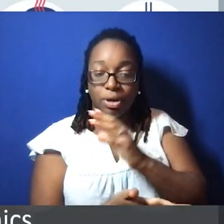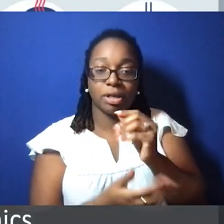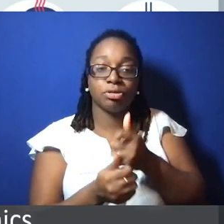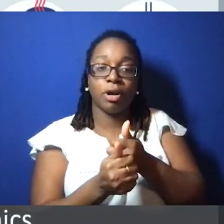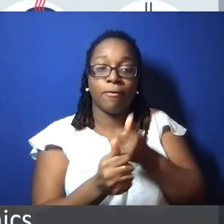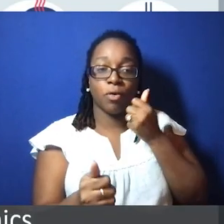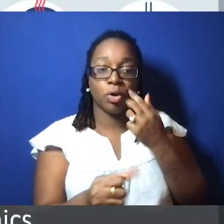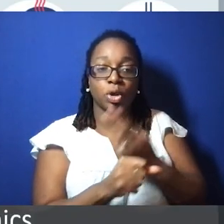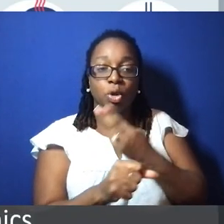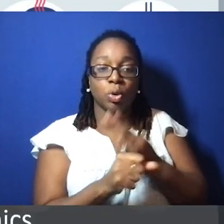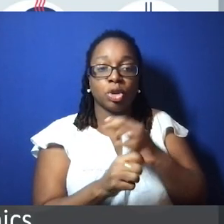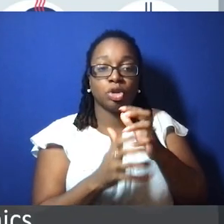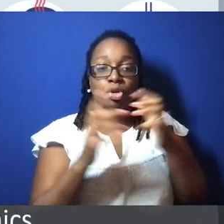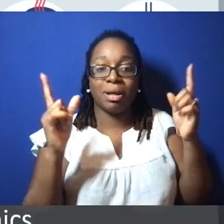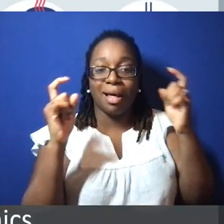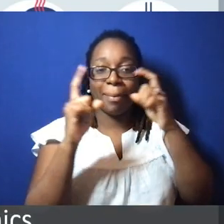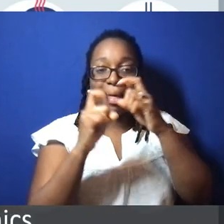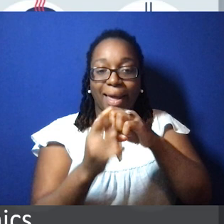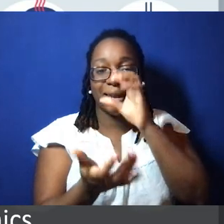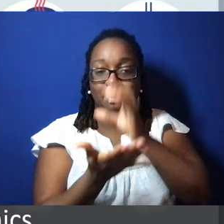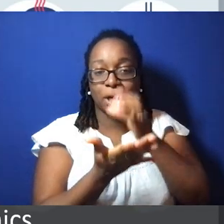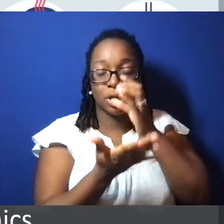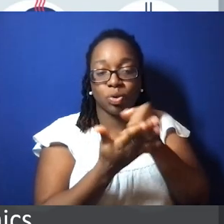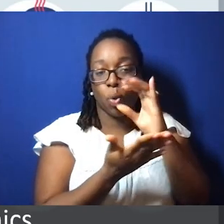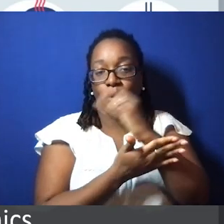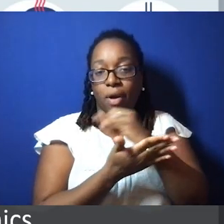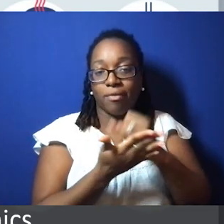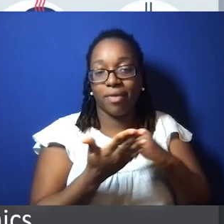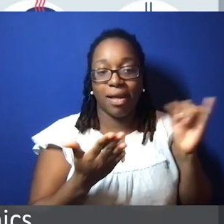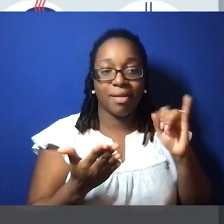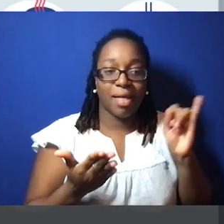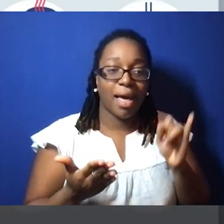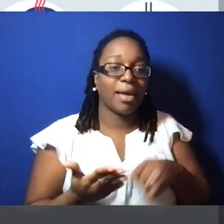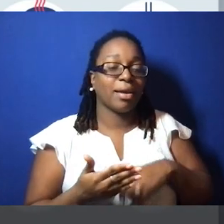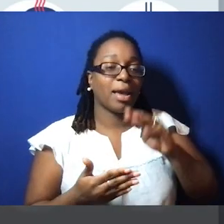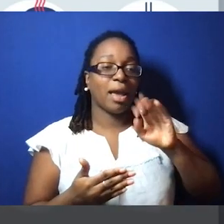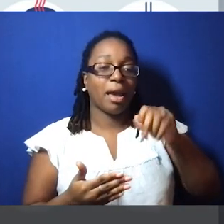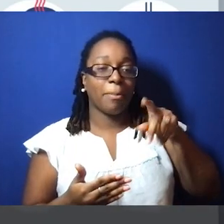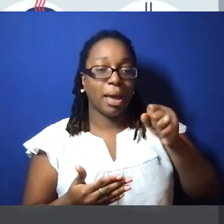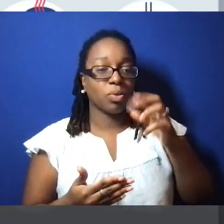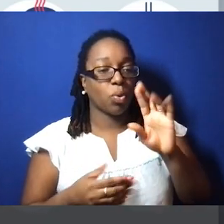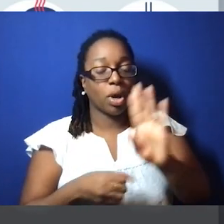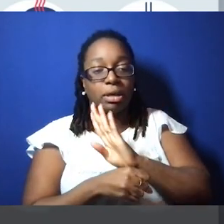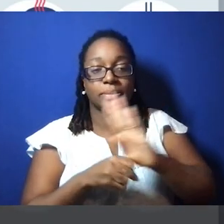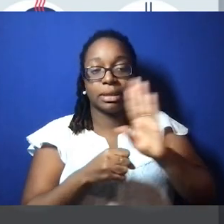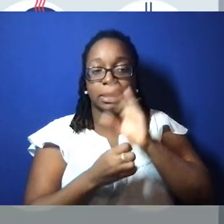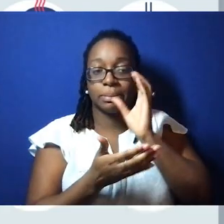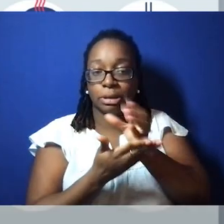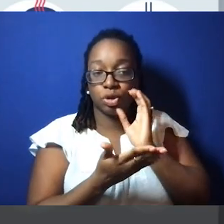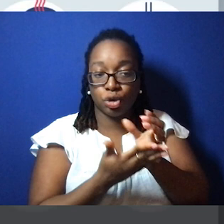and avoid use of overly complicated animation or graphics such as maps or busy